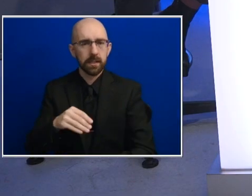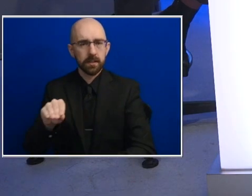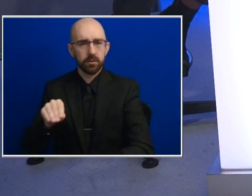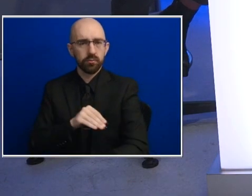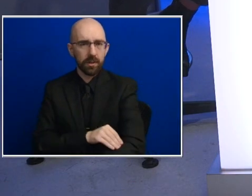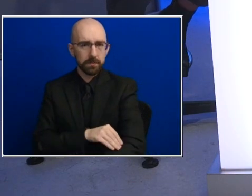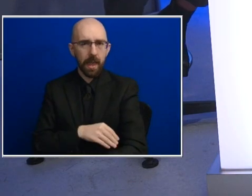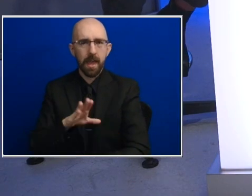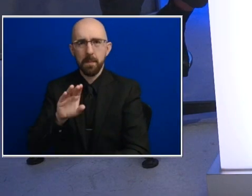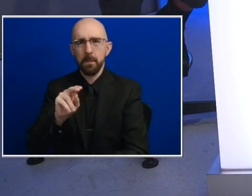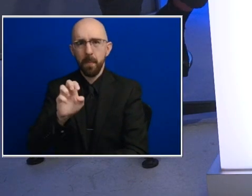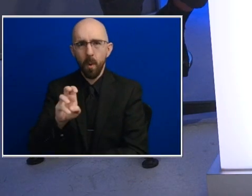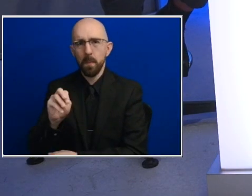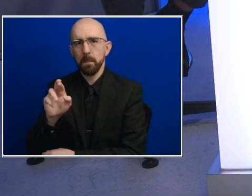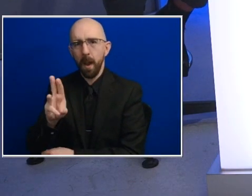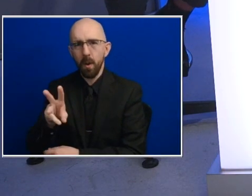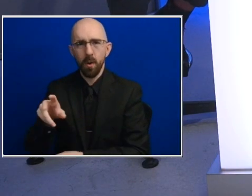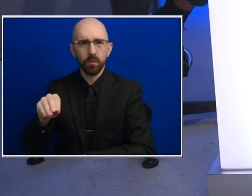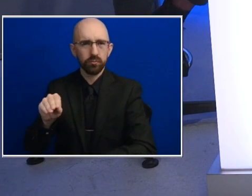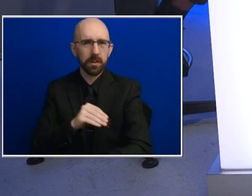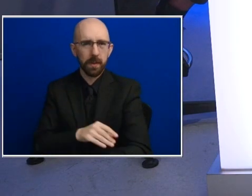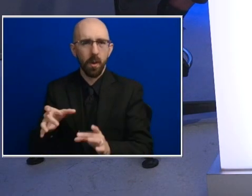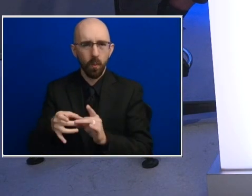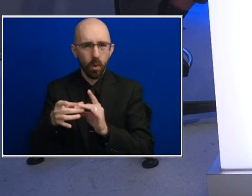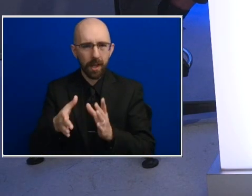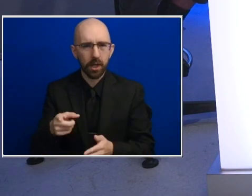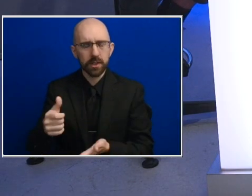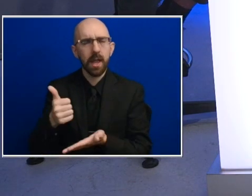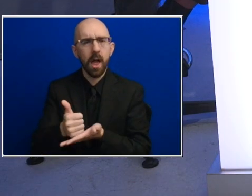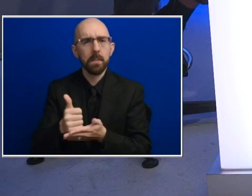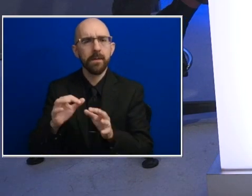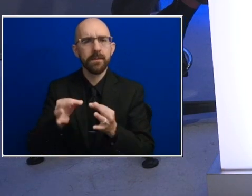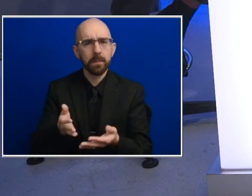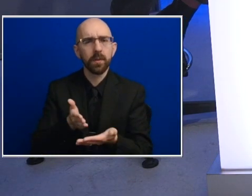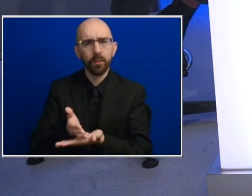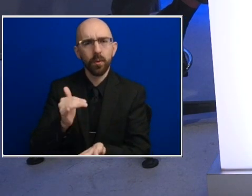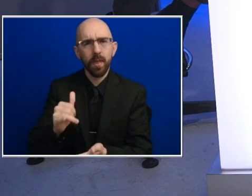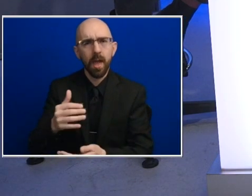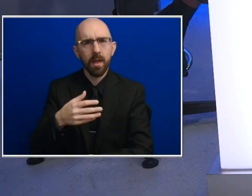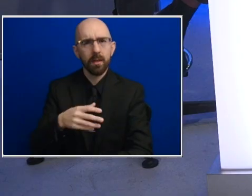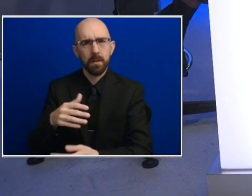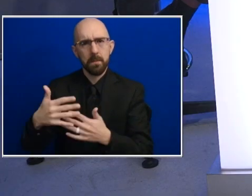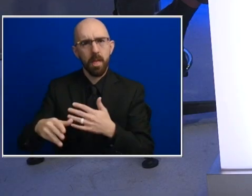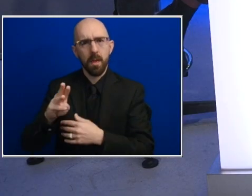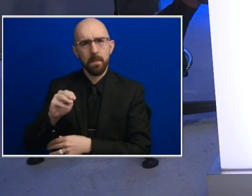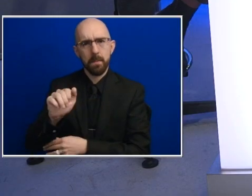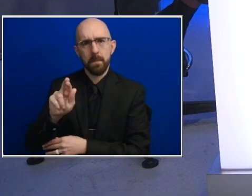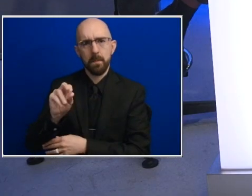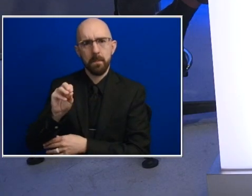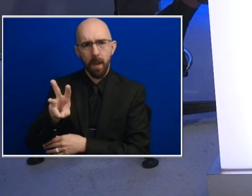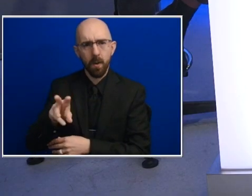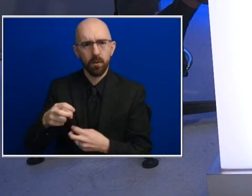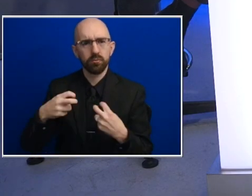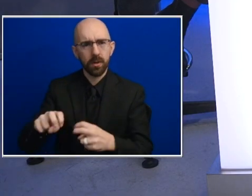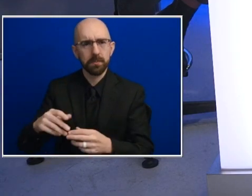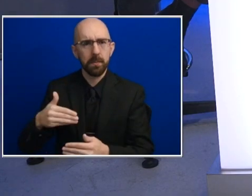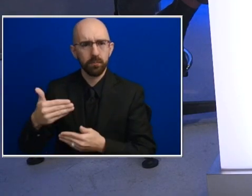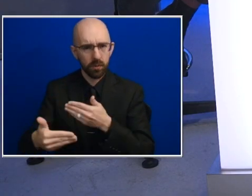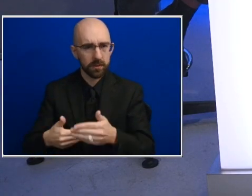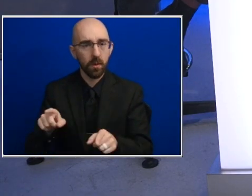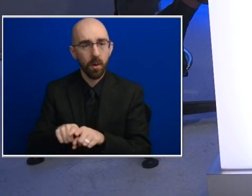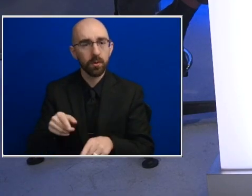Jody helps guide patients and their families through the blood and marrow transplant process. We also welcome back Linda